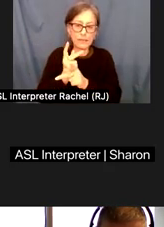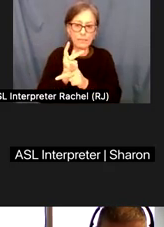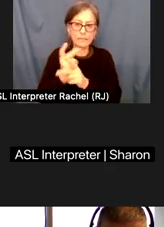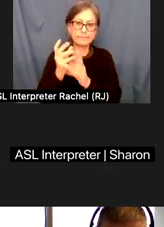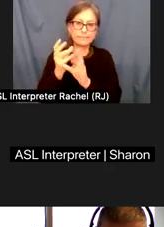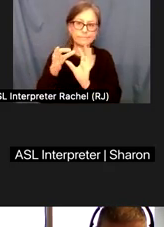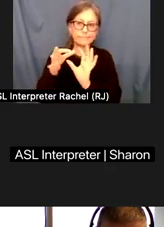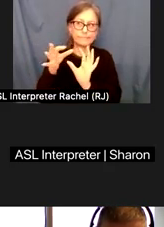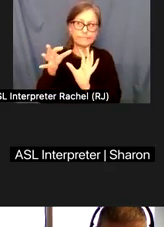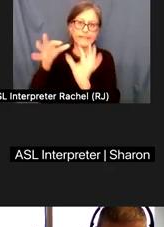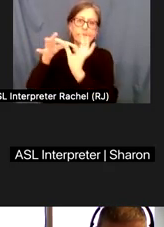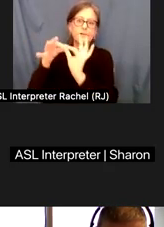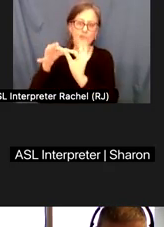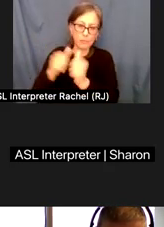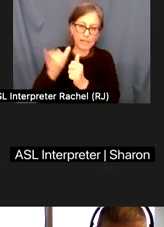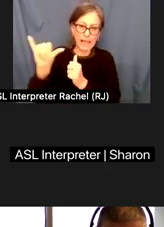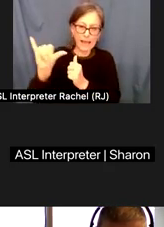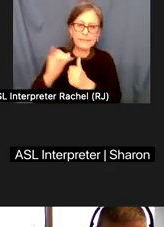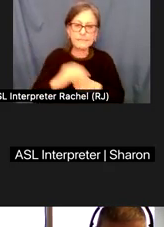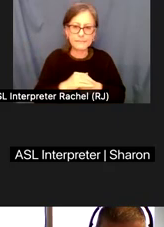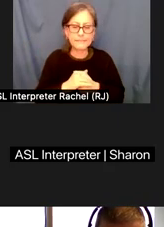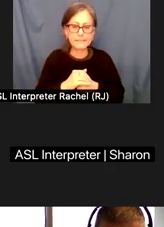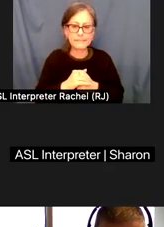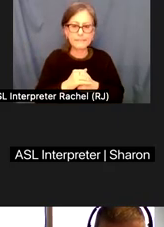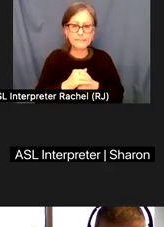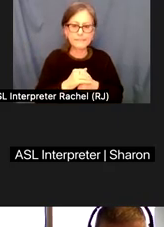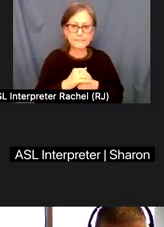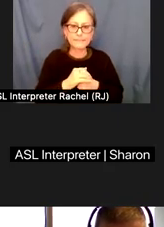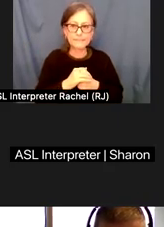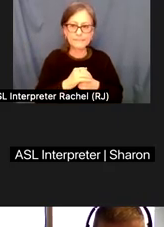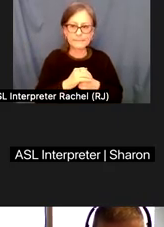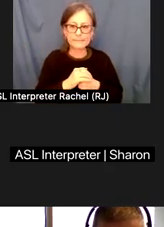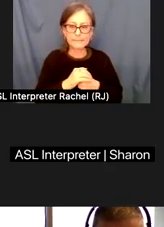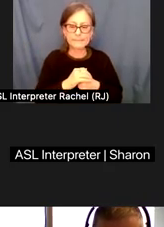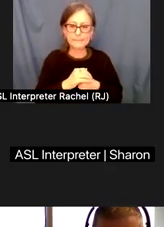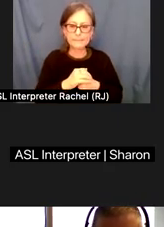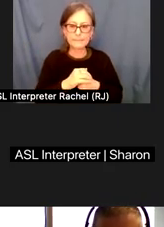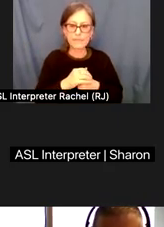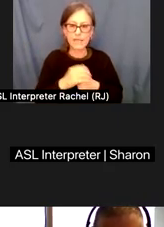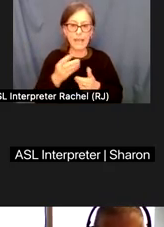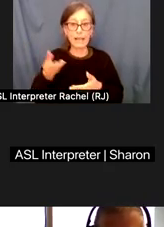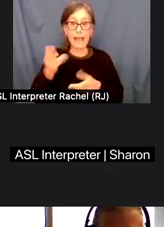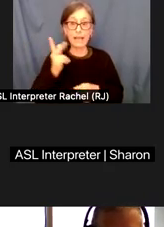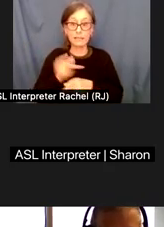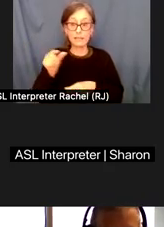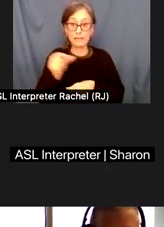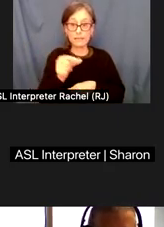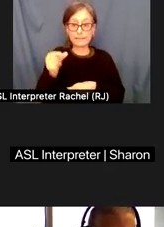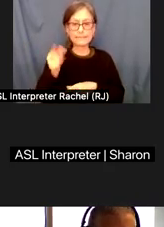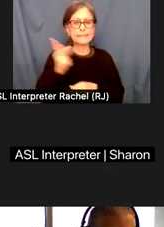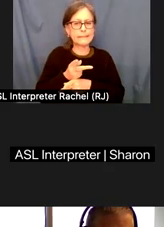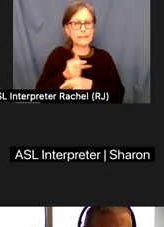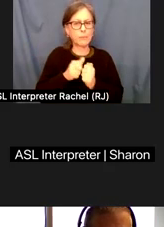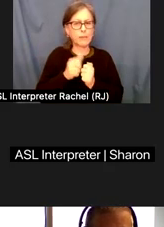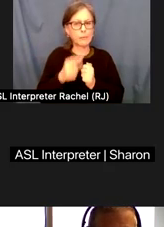possession of that. Um, if it's in your go bag, you don't just give that to someone else. And I wouldn't recommend that